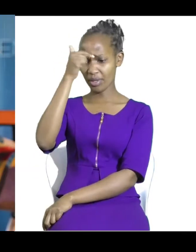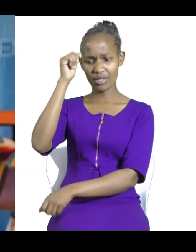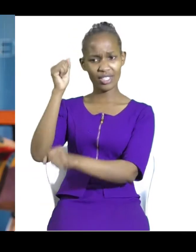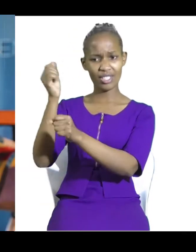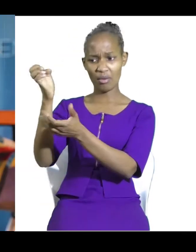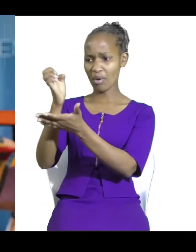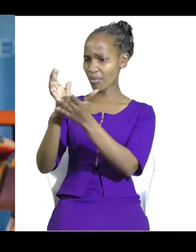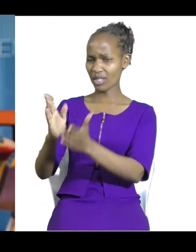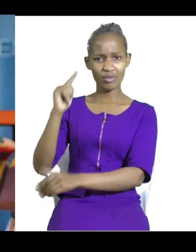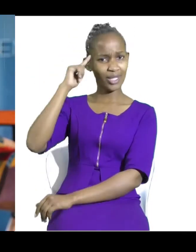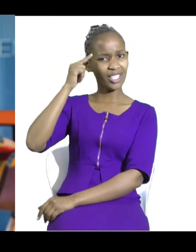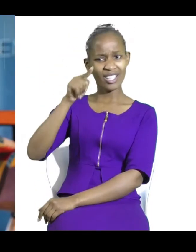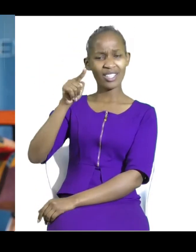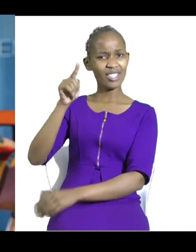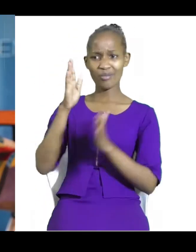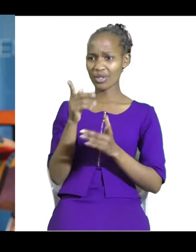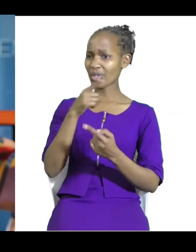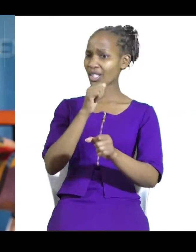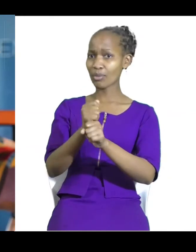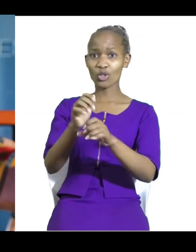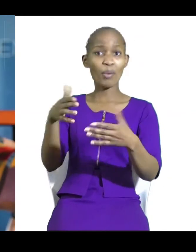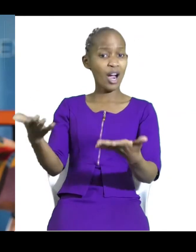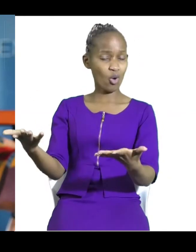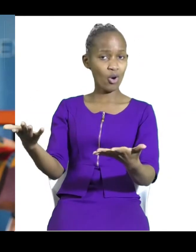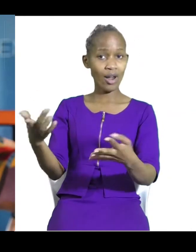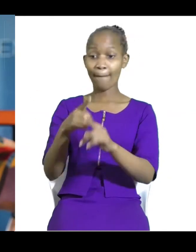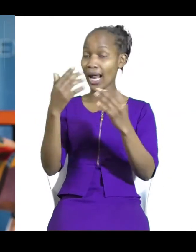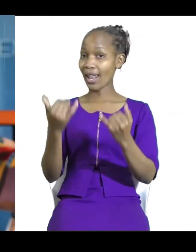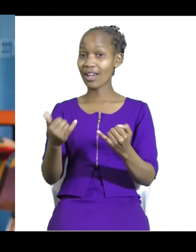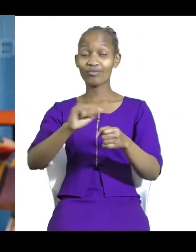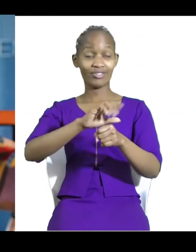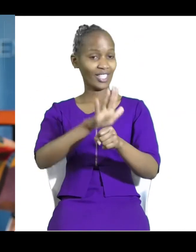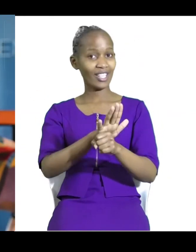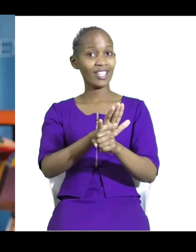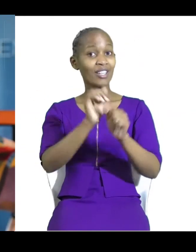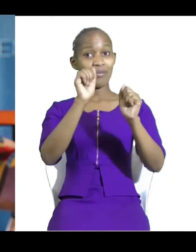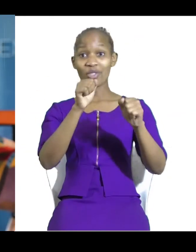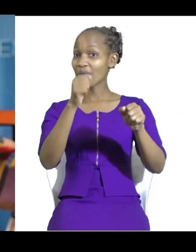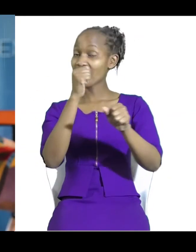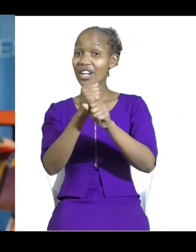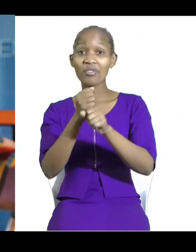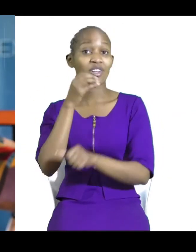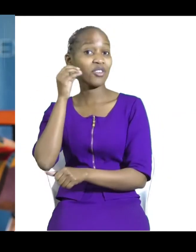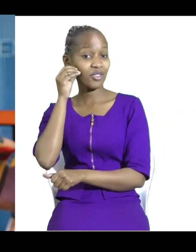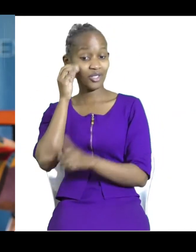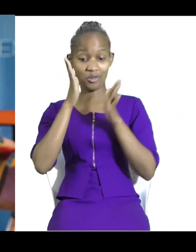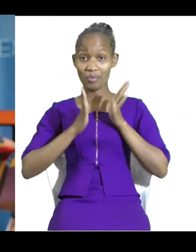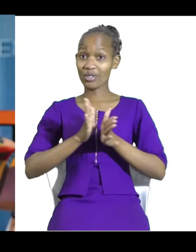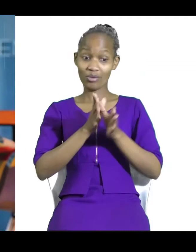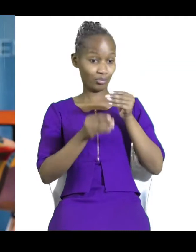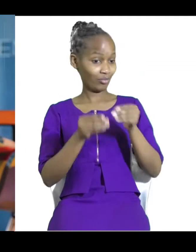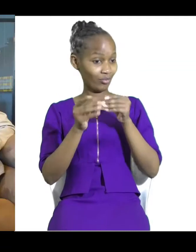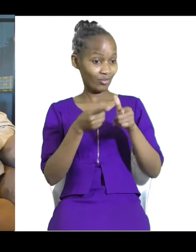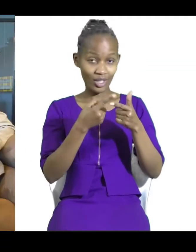the employer will be thinking, how will this guy get to work? And that, but now COVID has brought in that everyone is working at home. Yeah. So a person